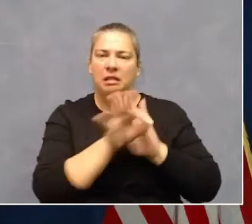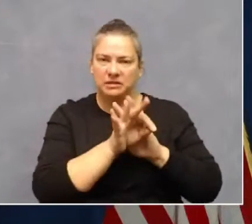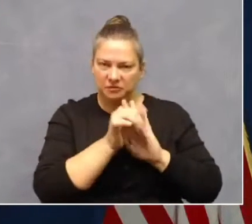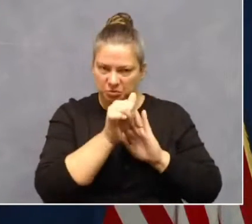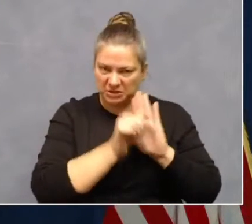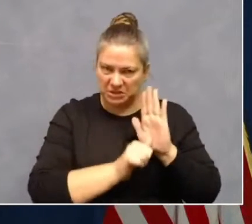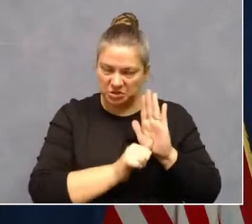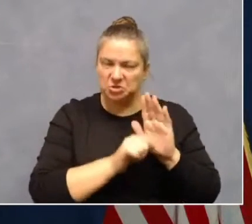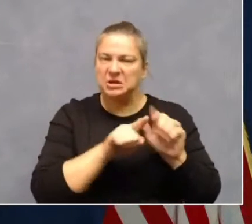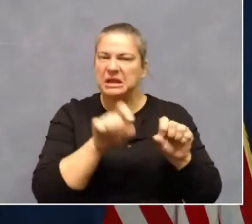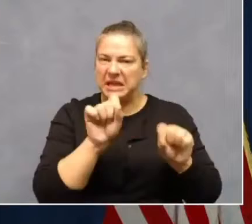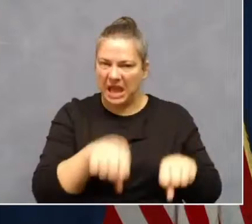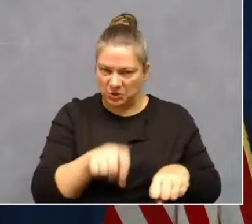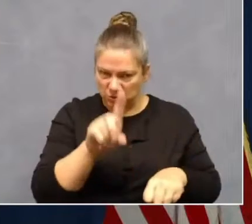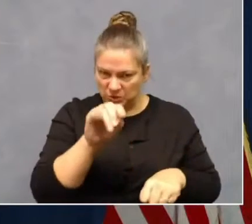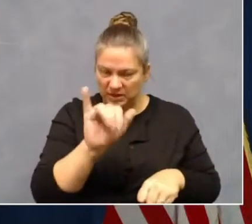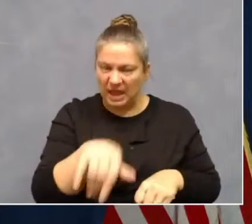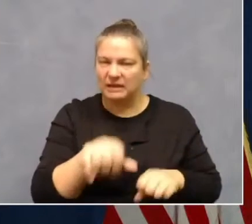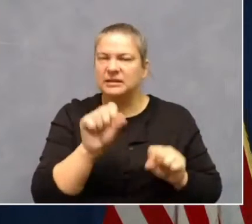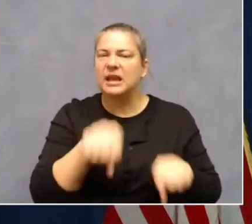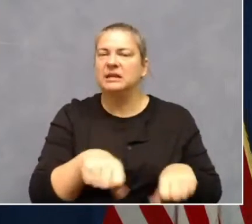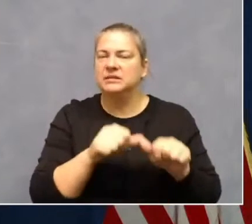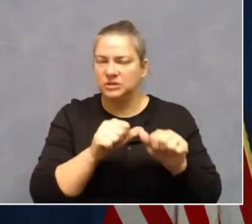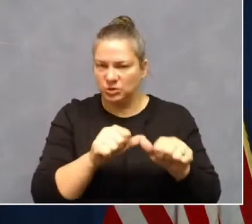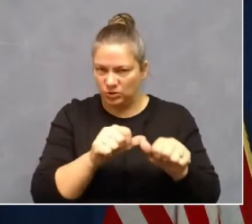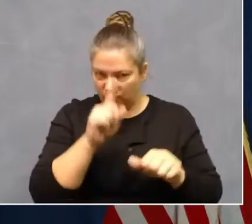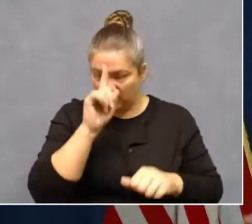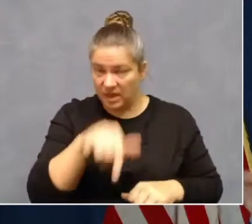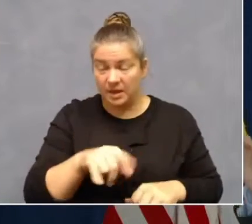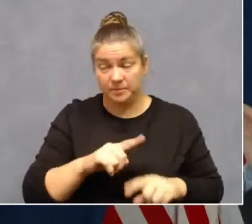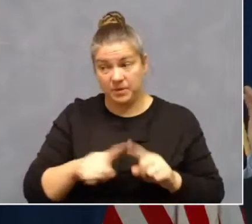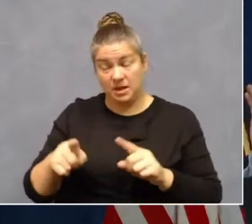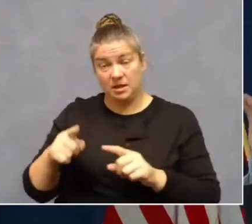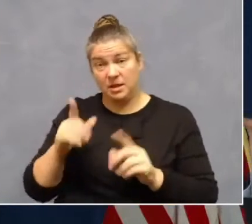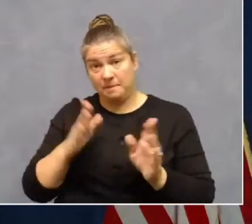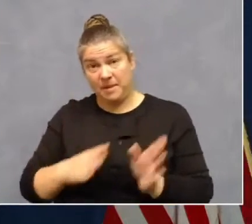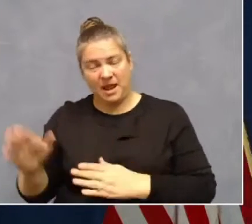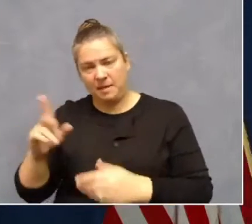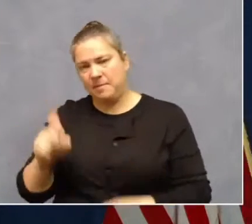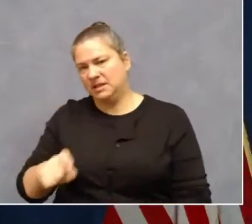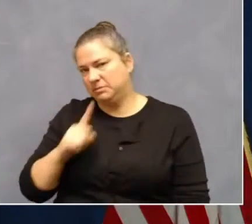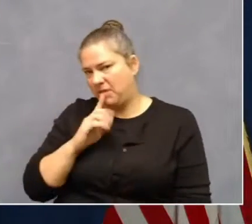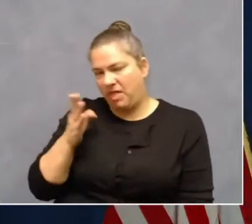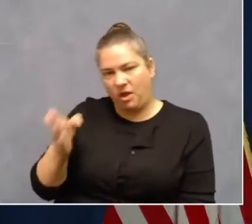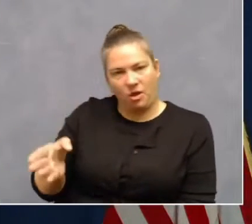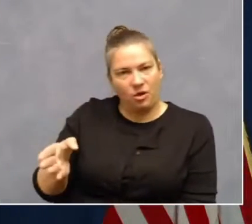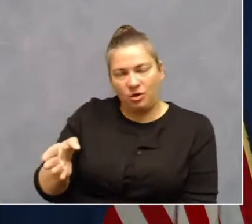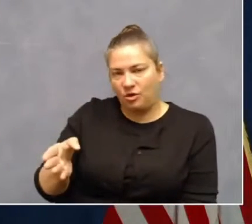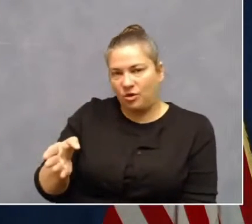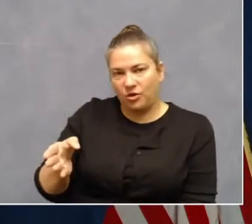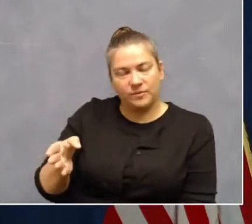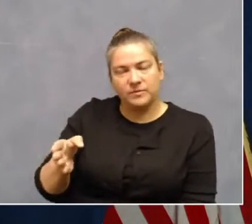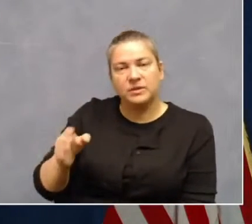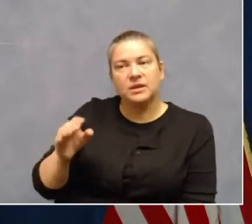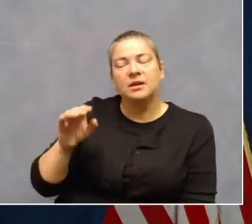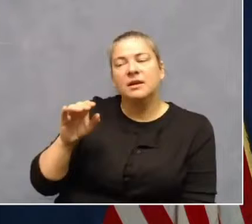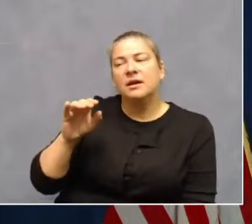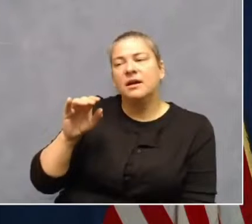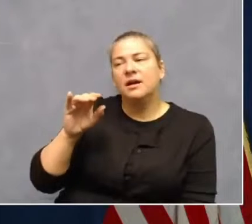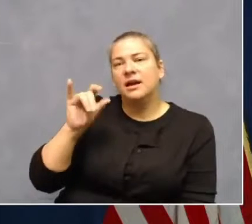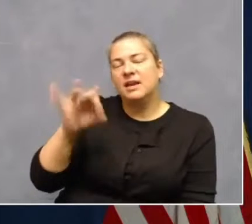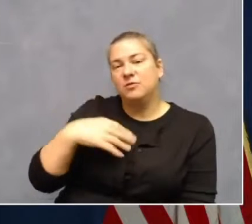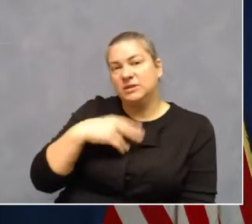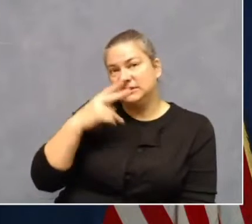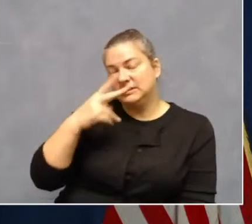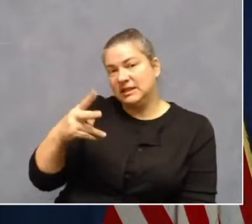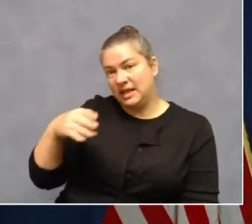and should continue, but the planning has to be there if and when we see the escalation